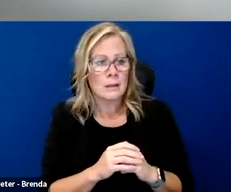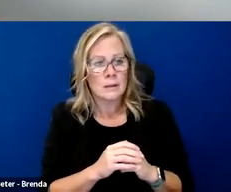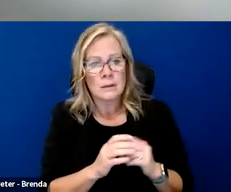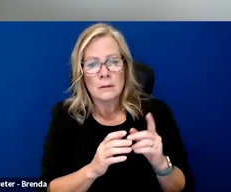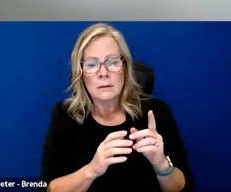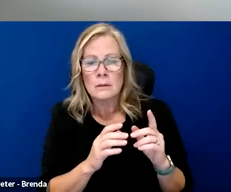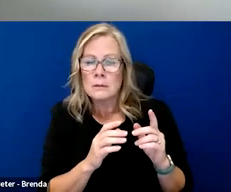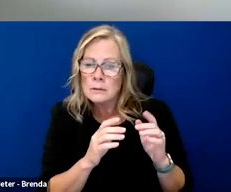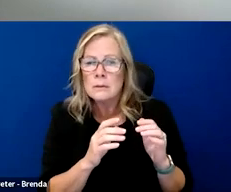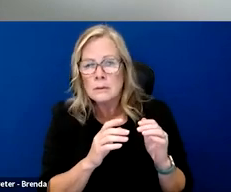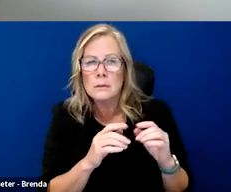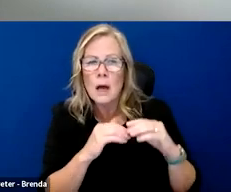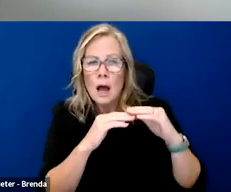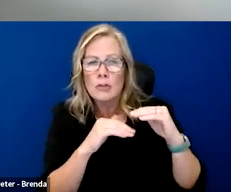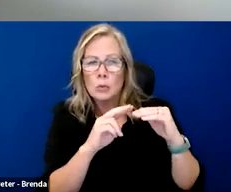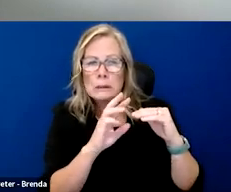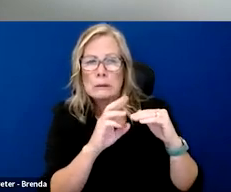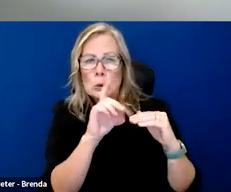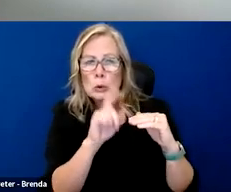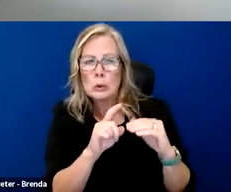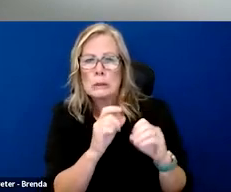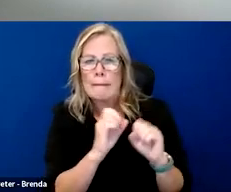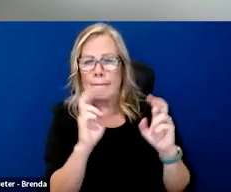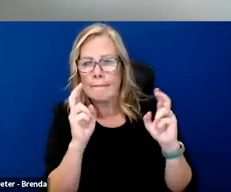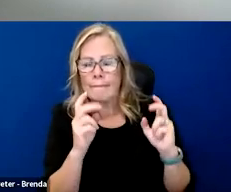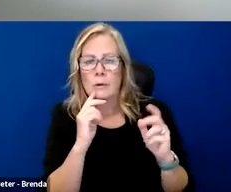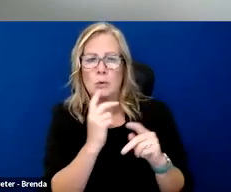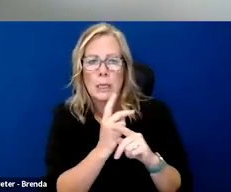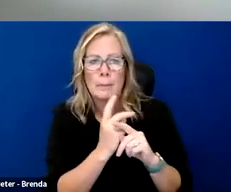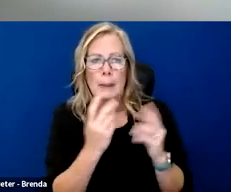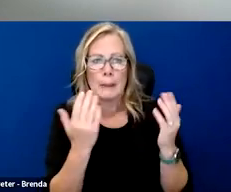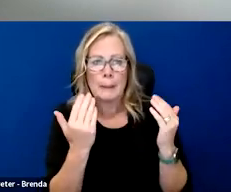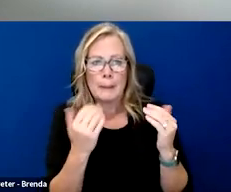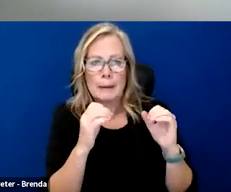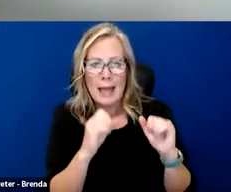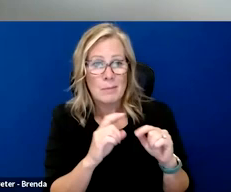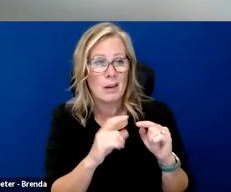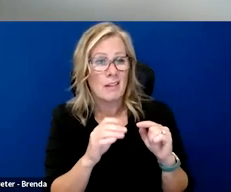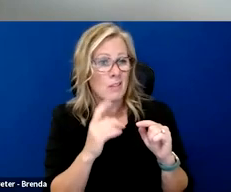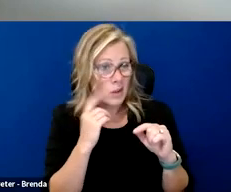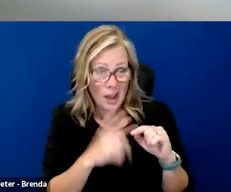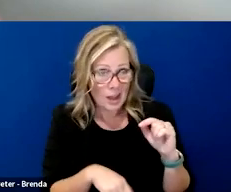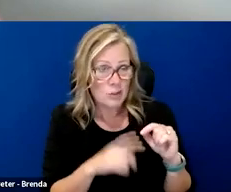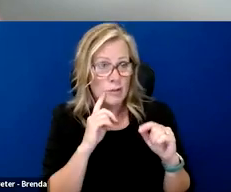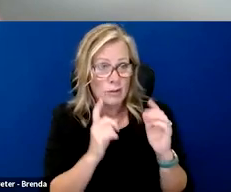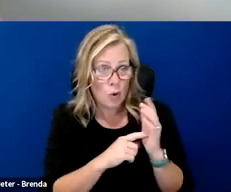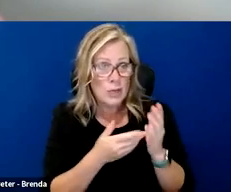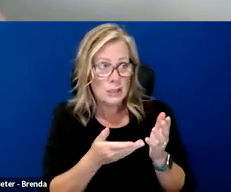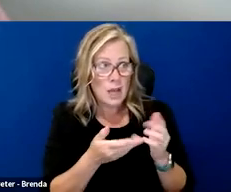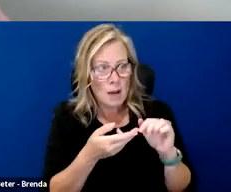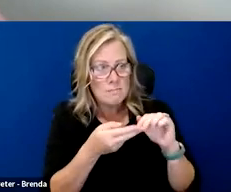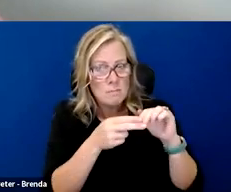of symptoms. If we start to have those, that's a sign that we probably need to escalate our measures to cool the space. So if, in spite of our best